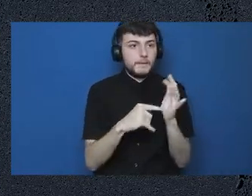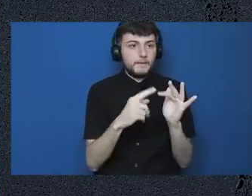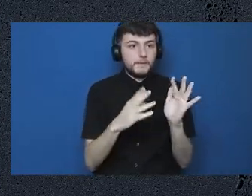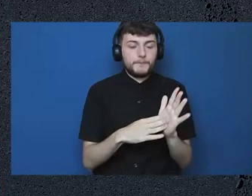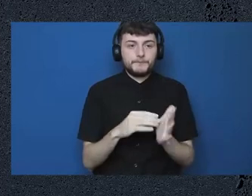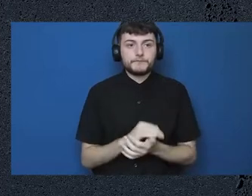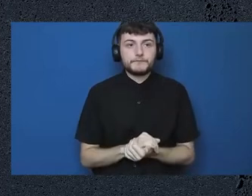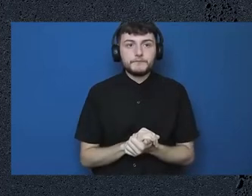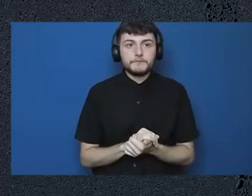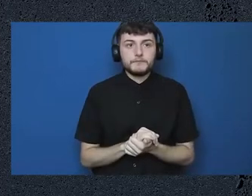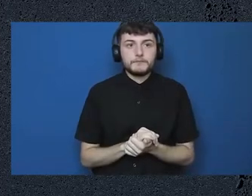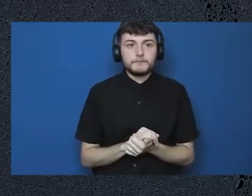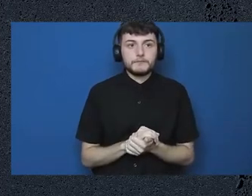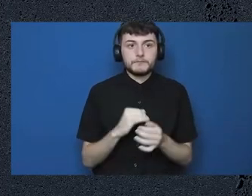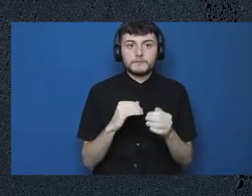everybody, to